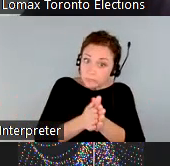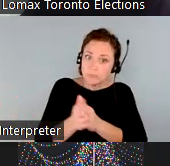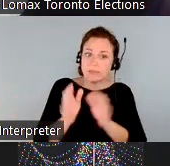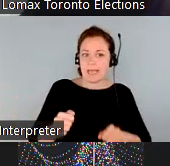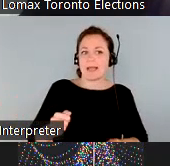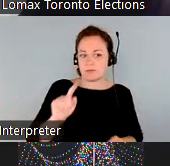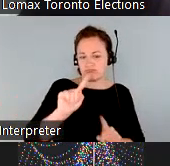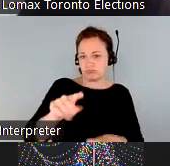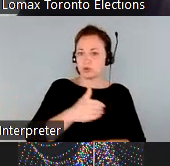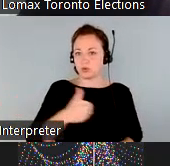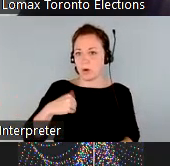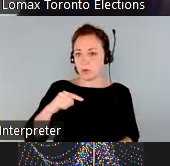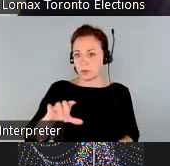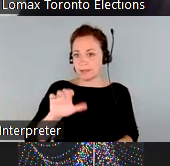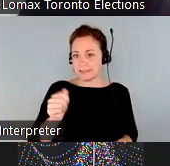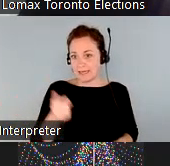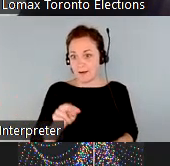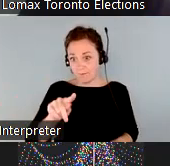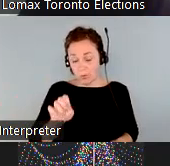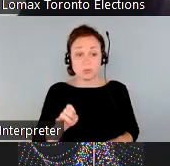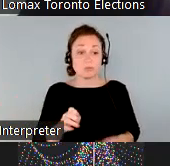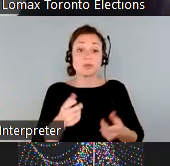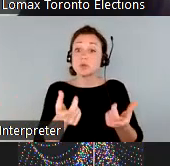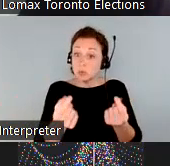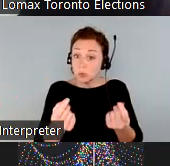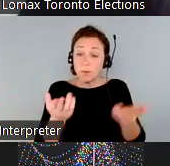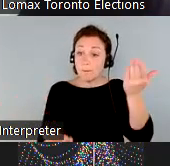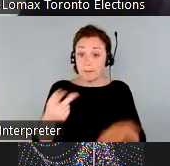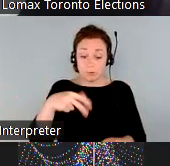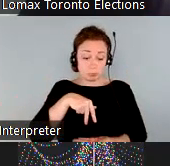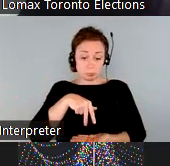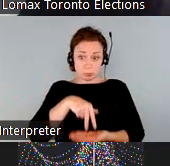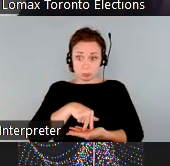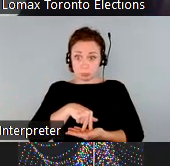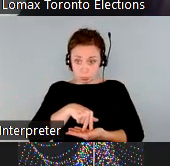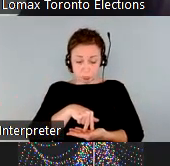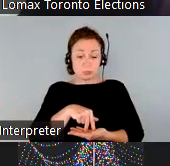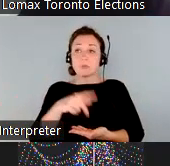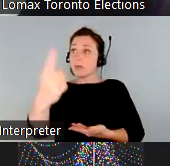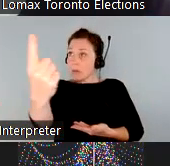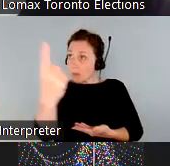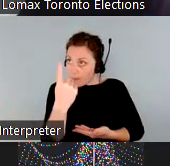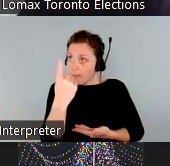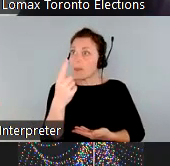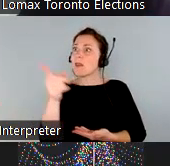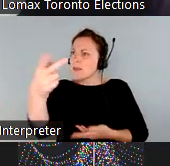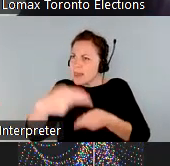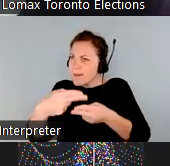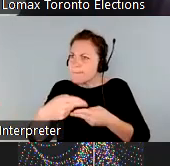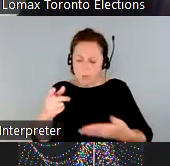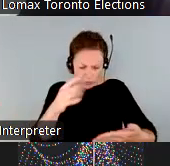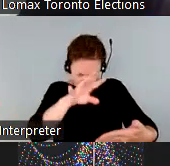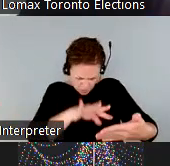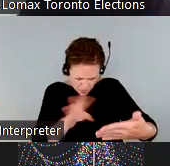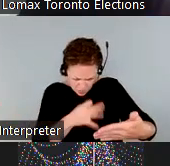types of jobs you might be hired for are ballot officer, which is the person who strikes your name off the voters list and hands the voter a ballot. Customer